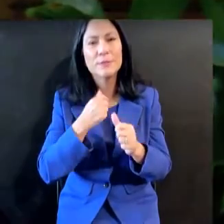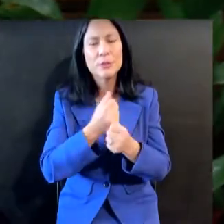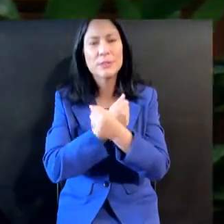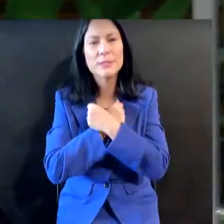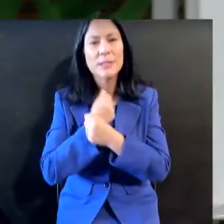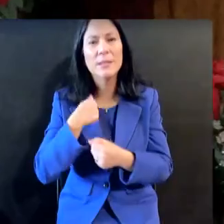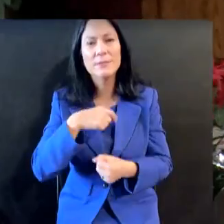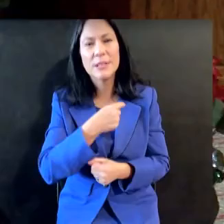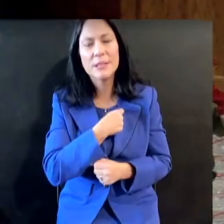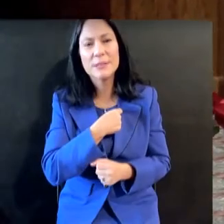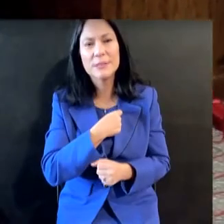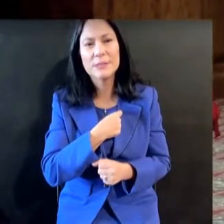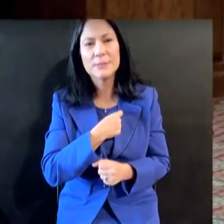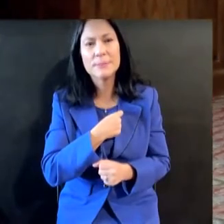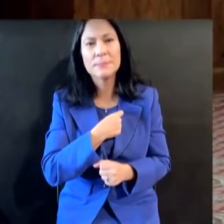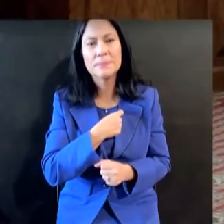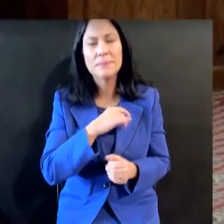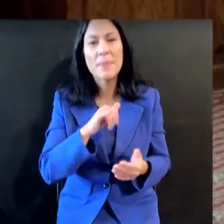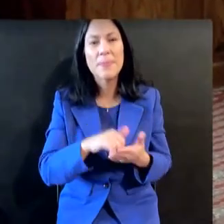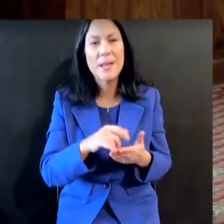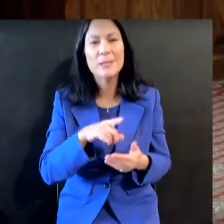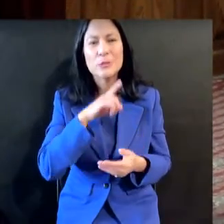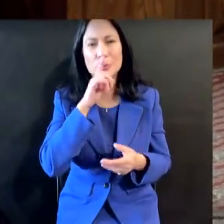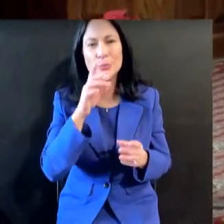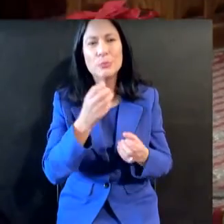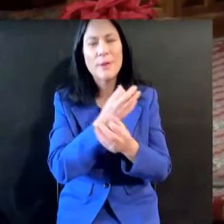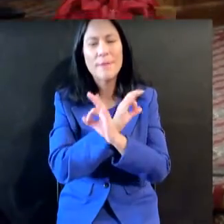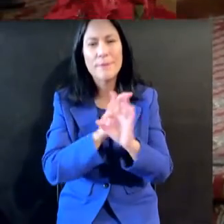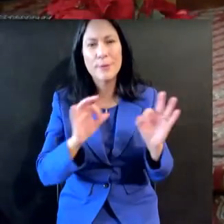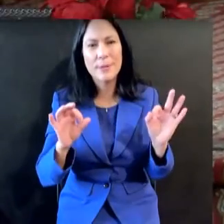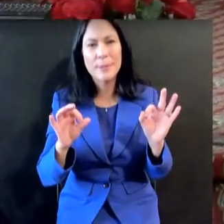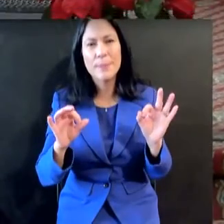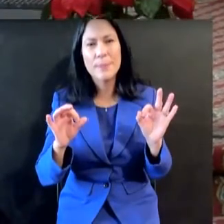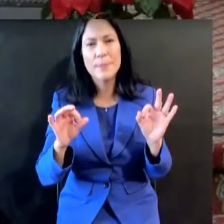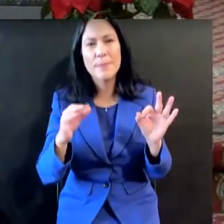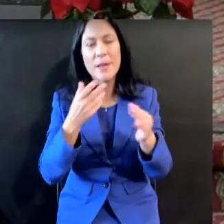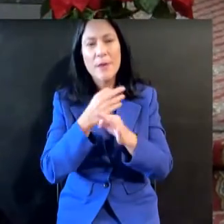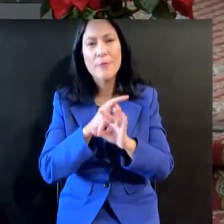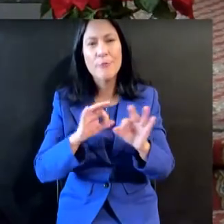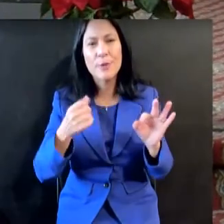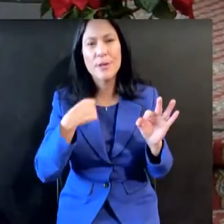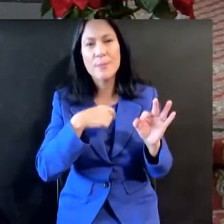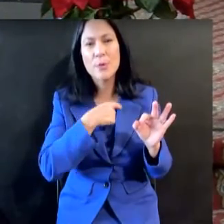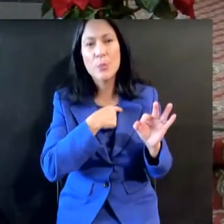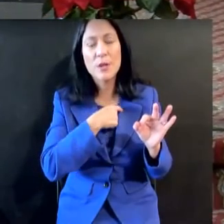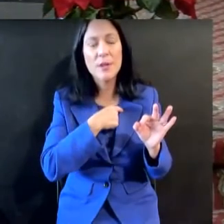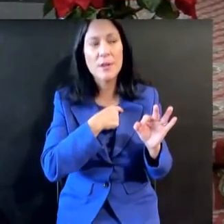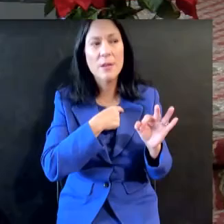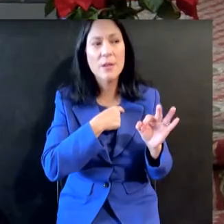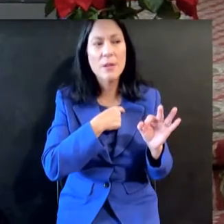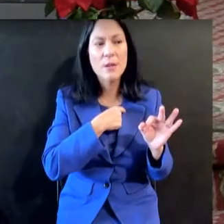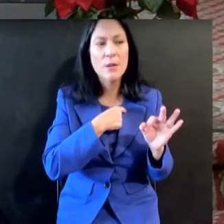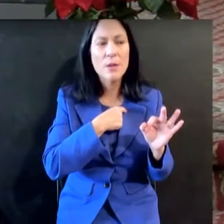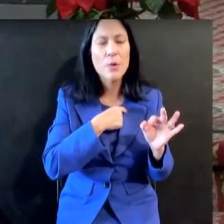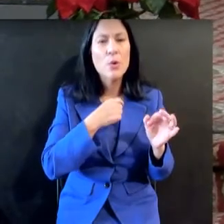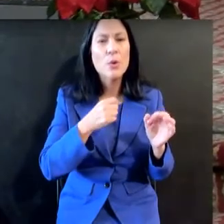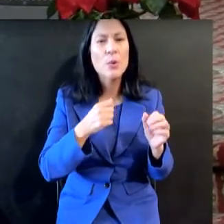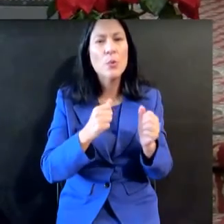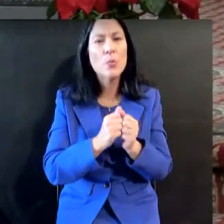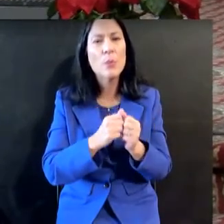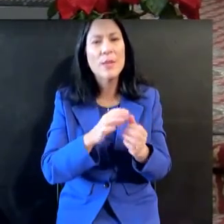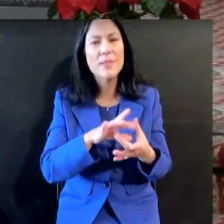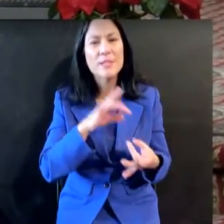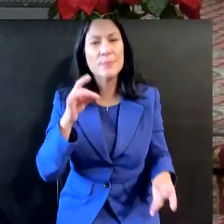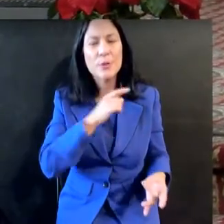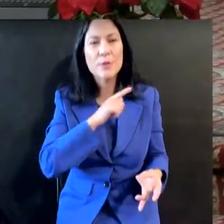us. That's what freedom is. It is for freedom that we have been set free. Where the Spirit of the Lord is, there is freedom. Y'all can